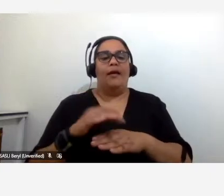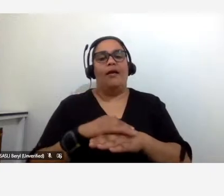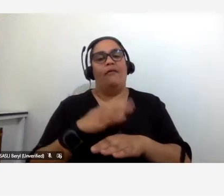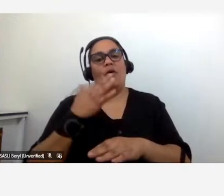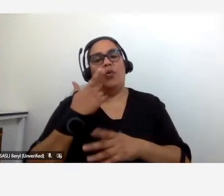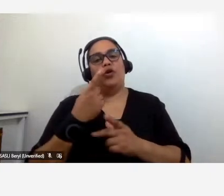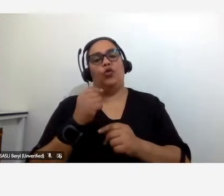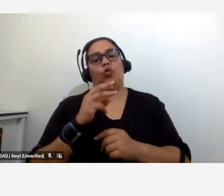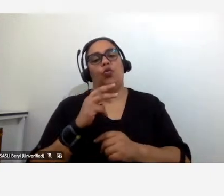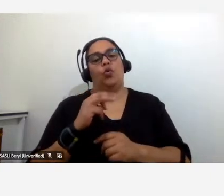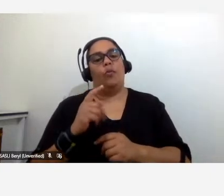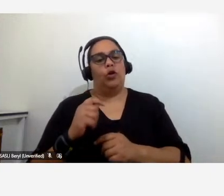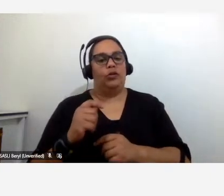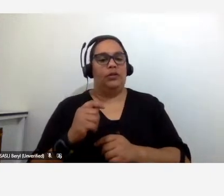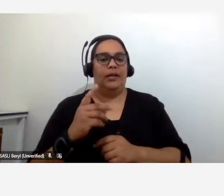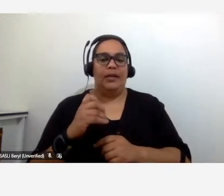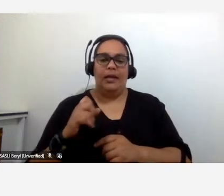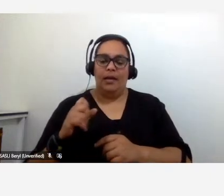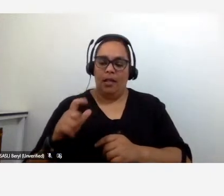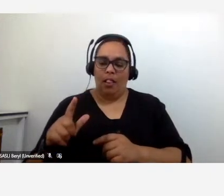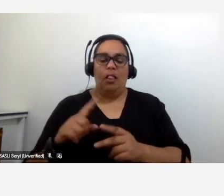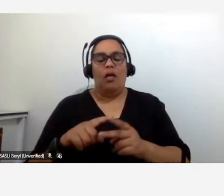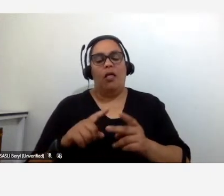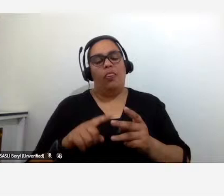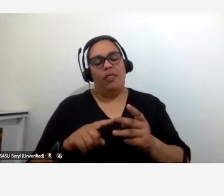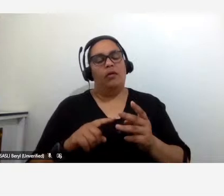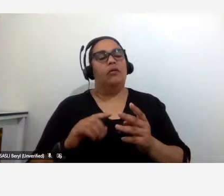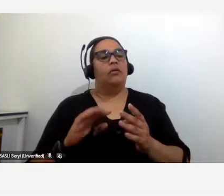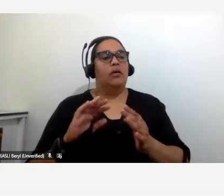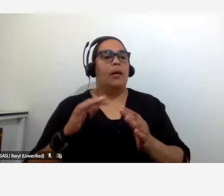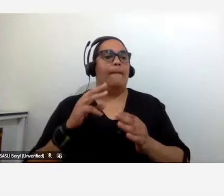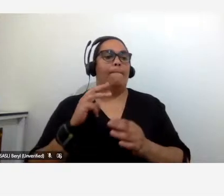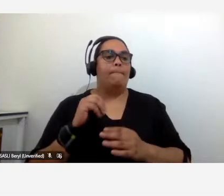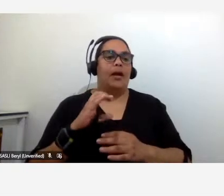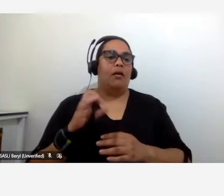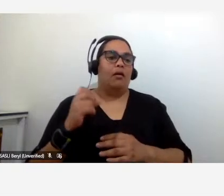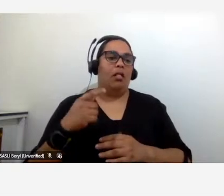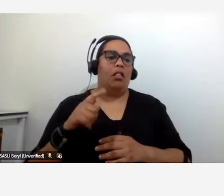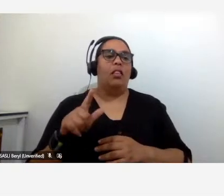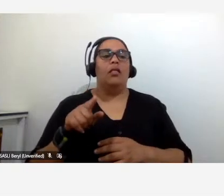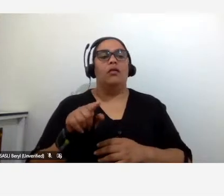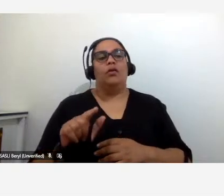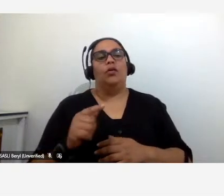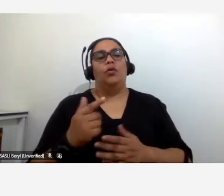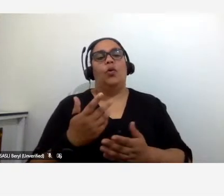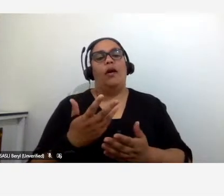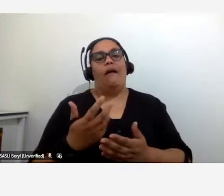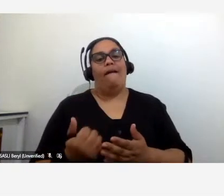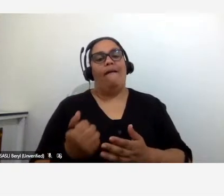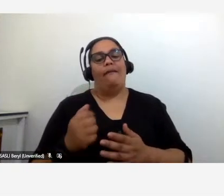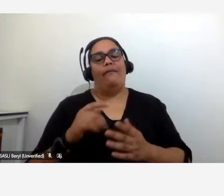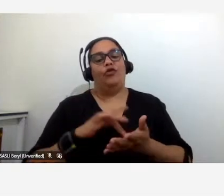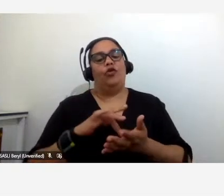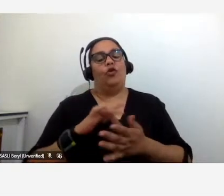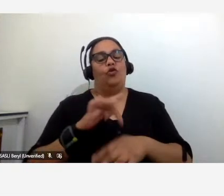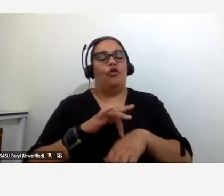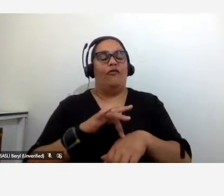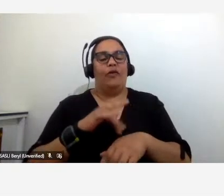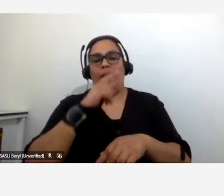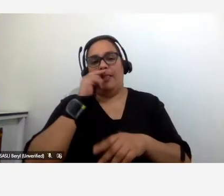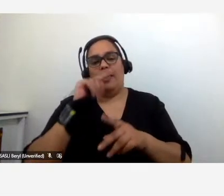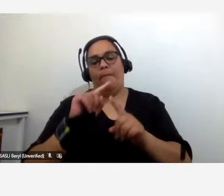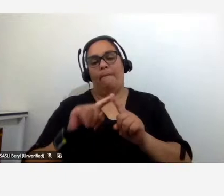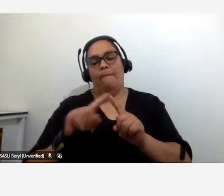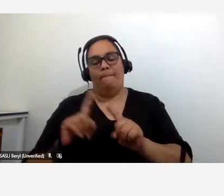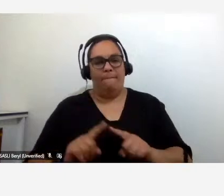doing the mod, Danielle? And then Michael, you'll cover the geographical names question.